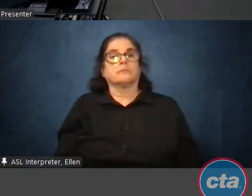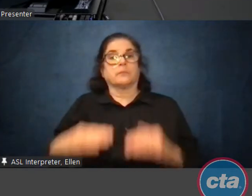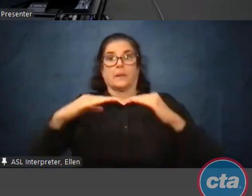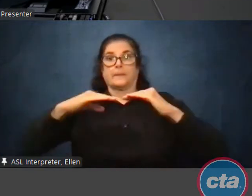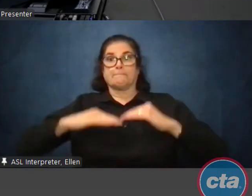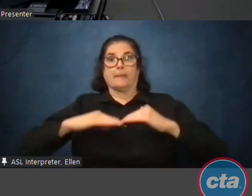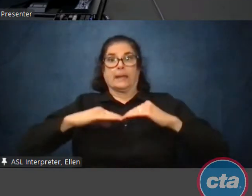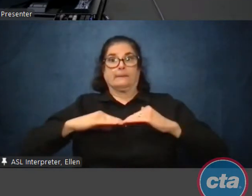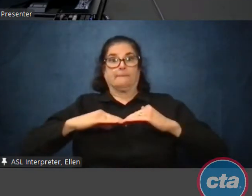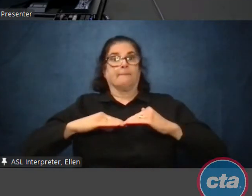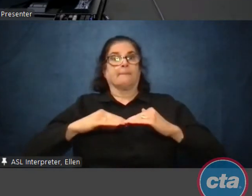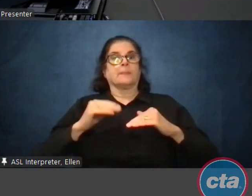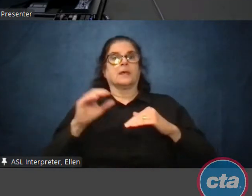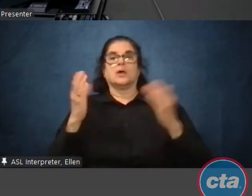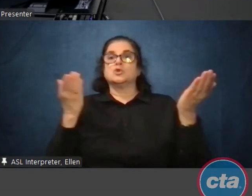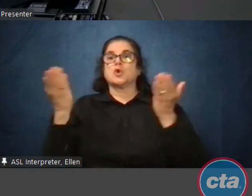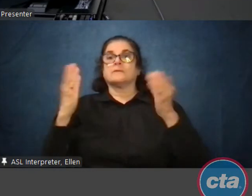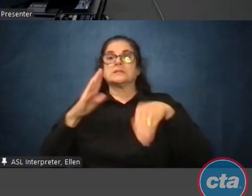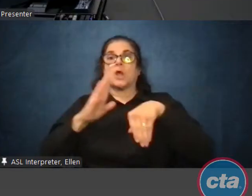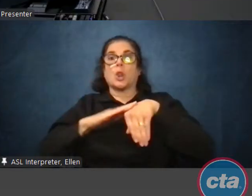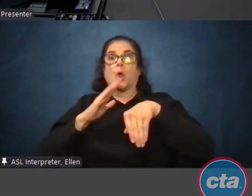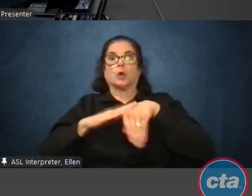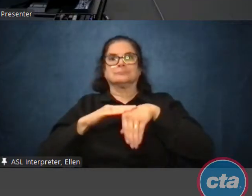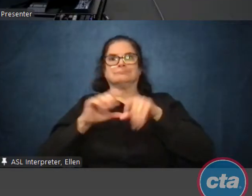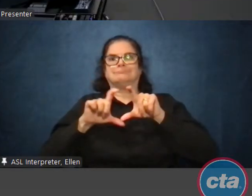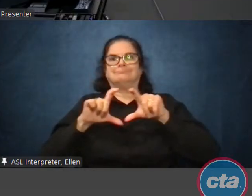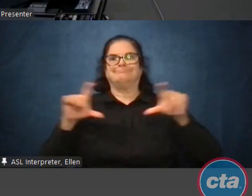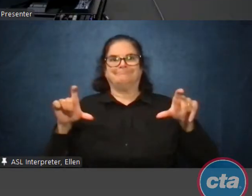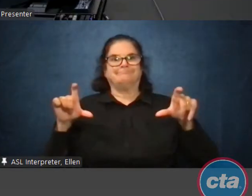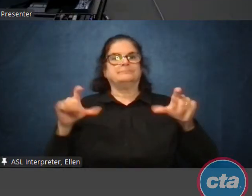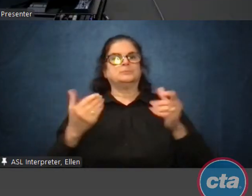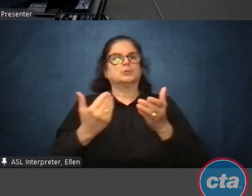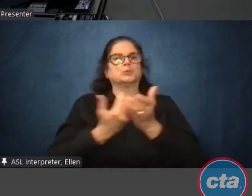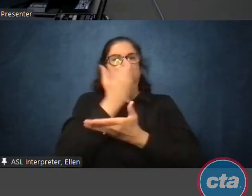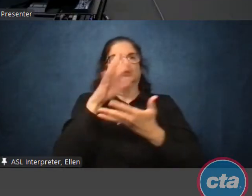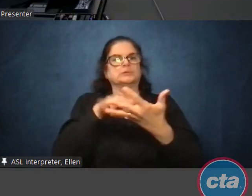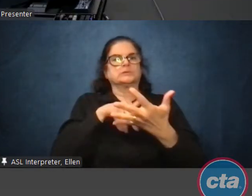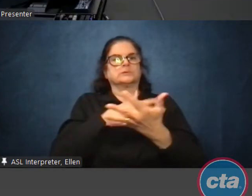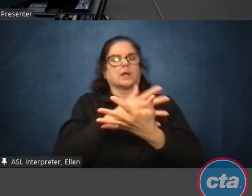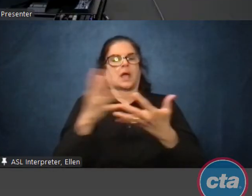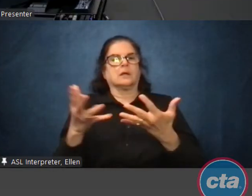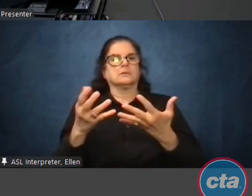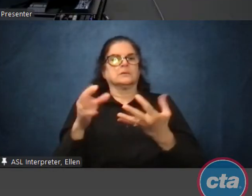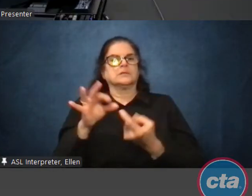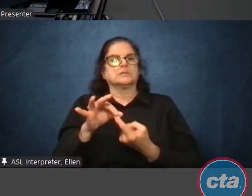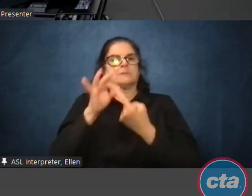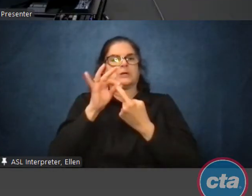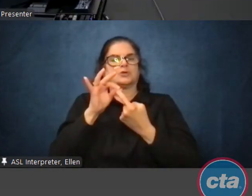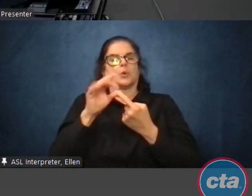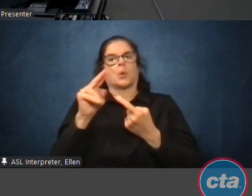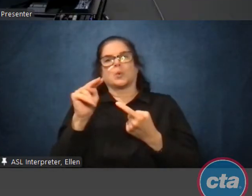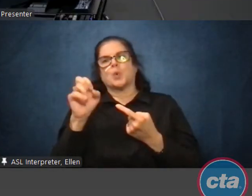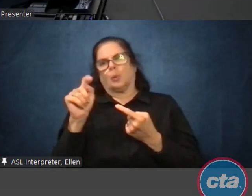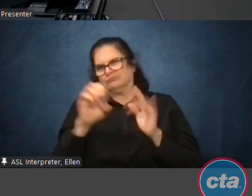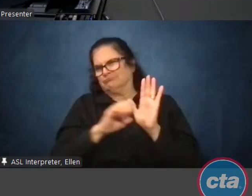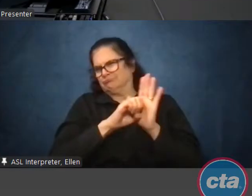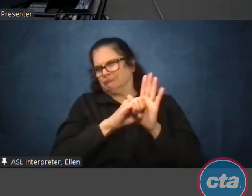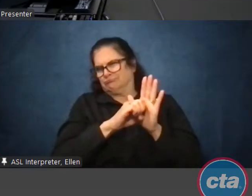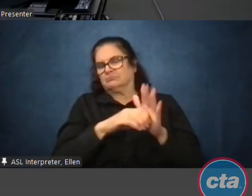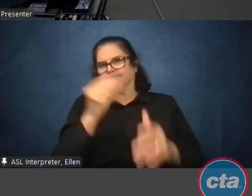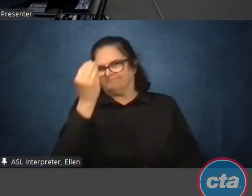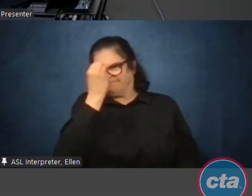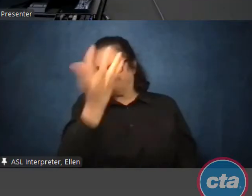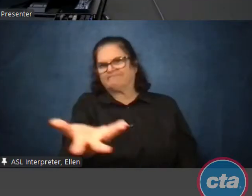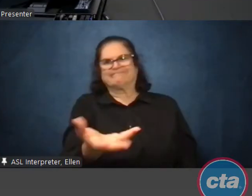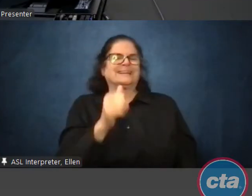we can show service alerts, which is really great. So here it says new schedules in effect, special note. This is just an example alert. This